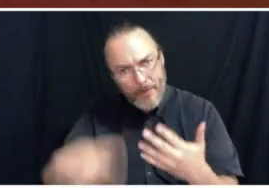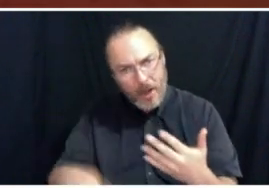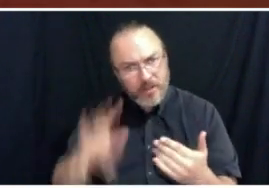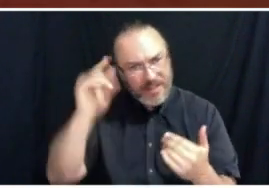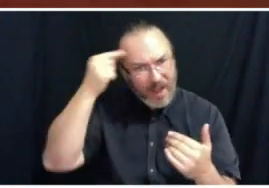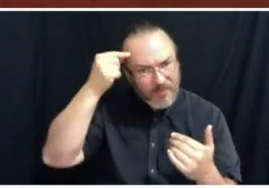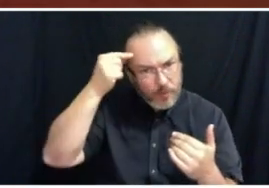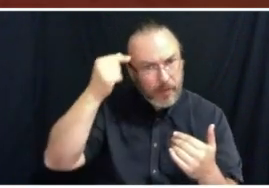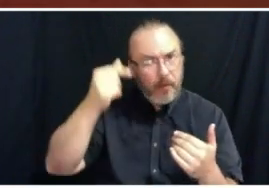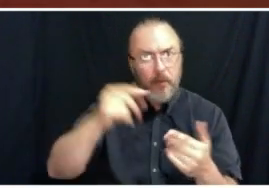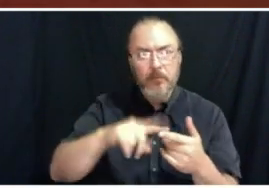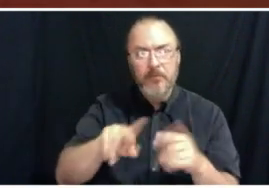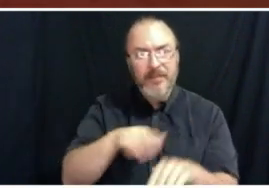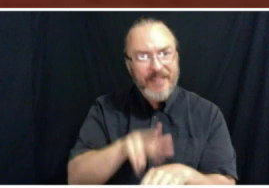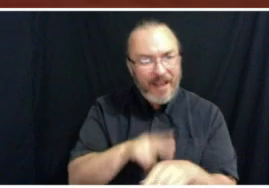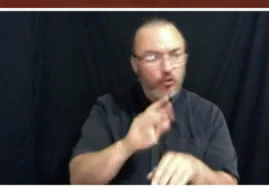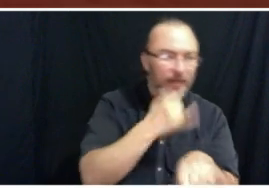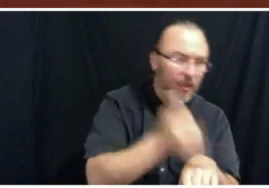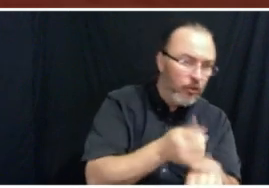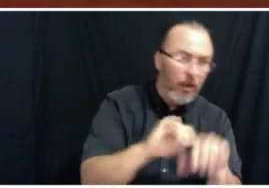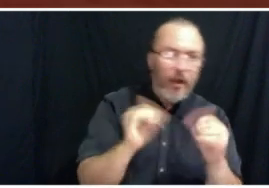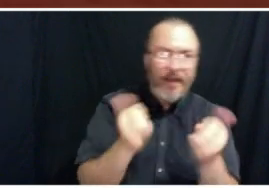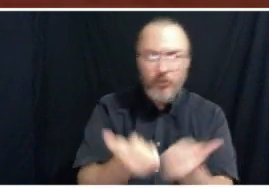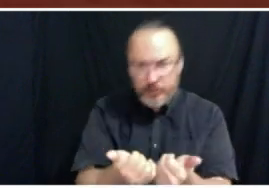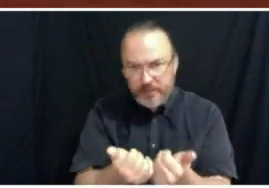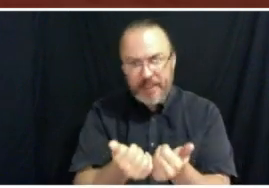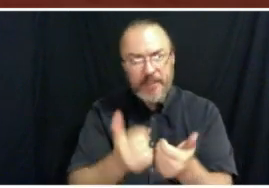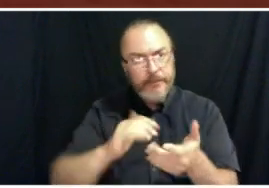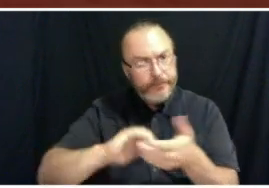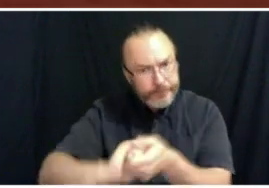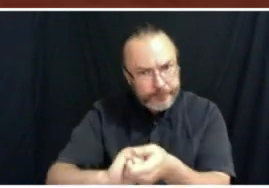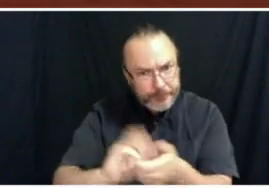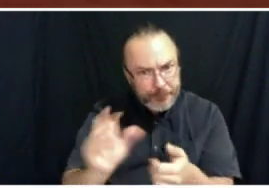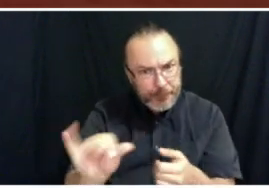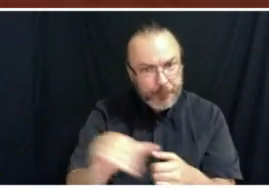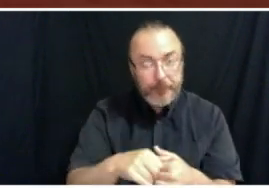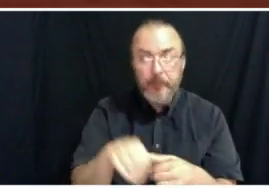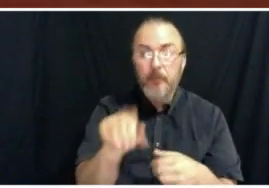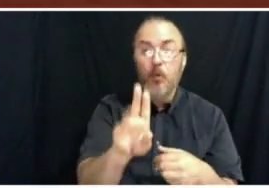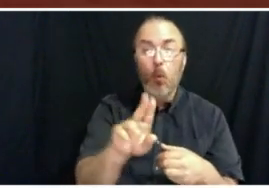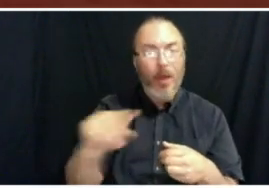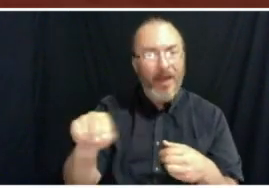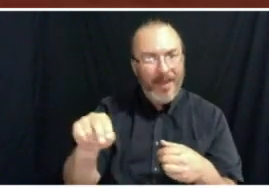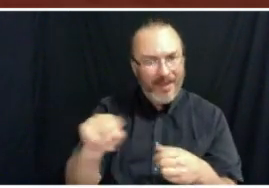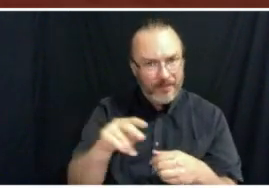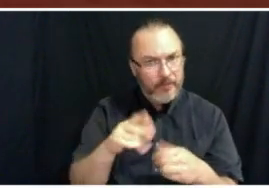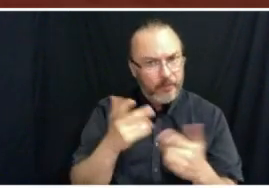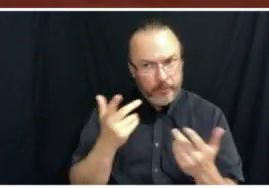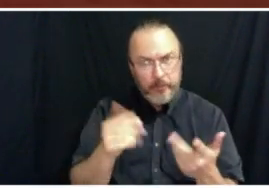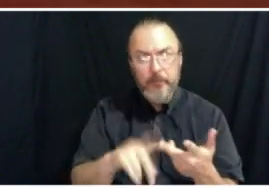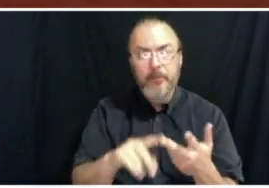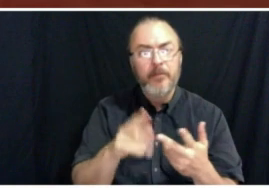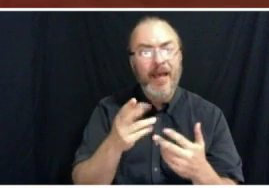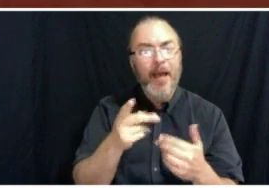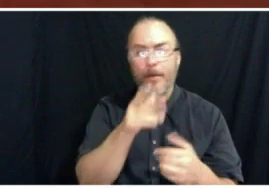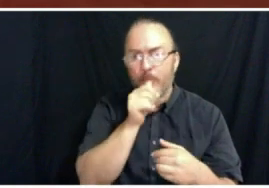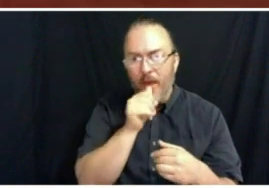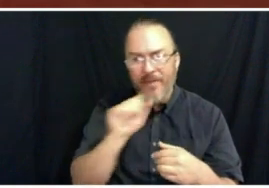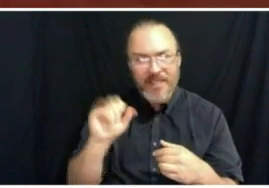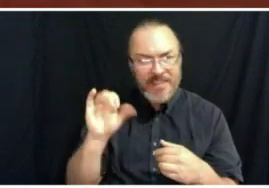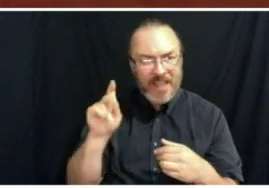national and international agencies, UN organizations, and the private sector.